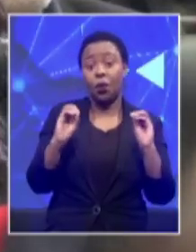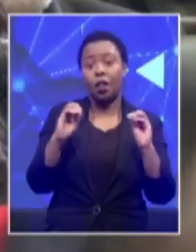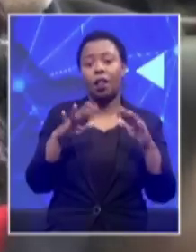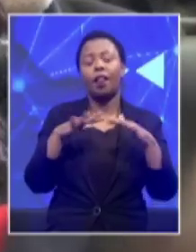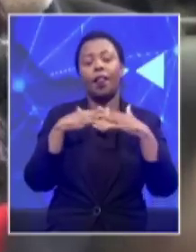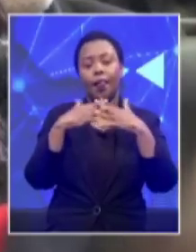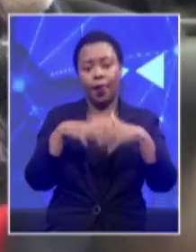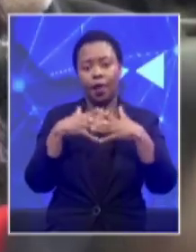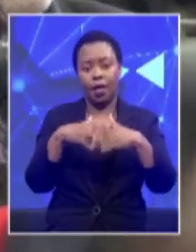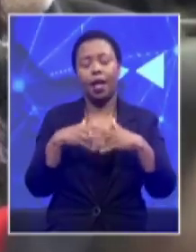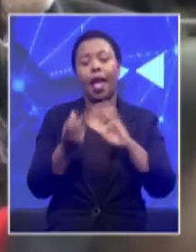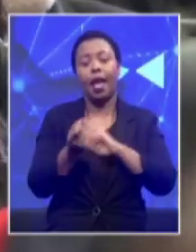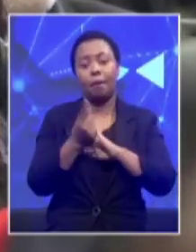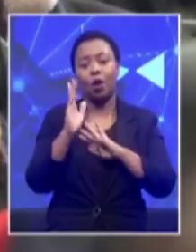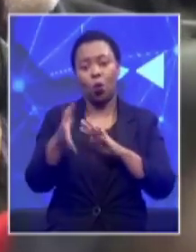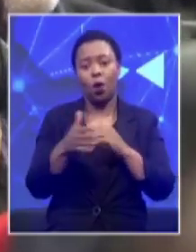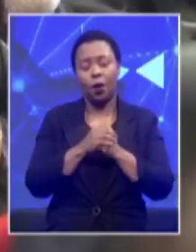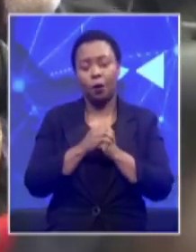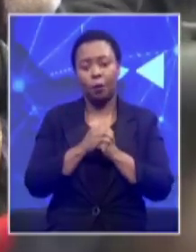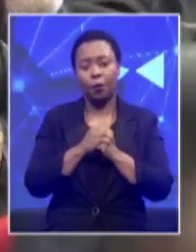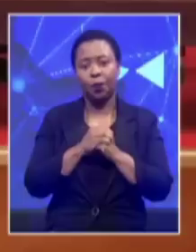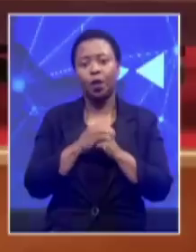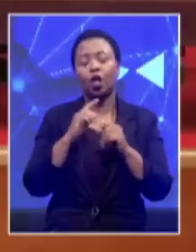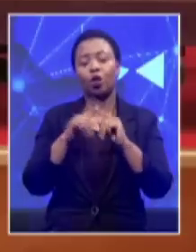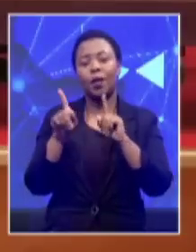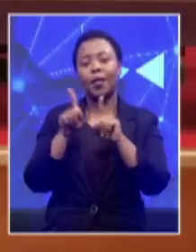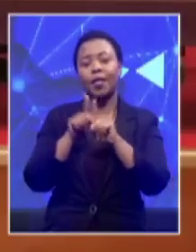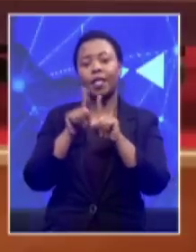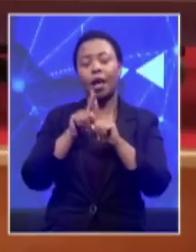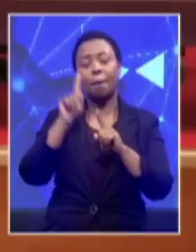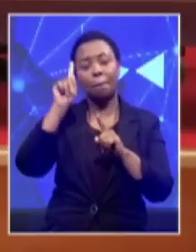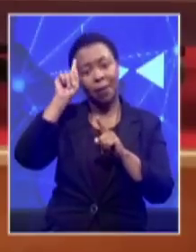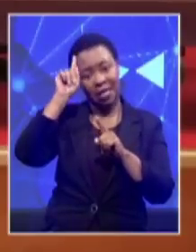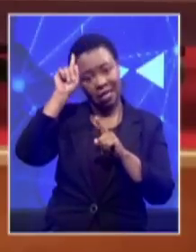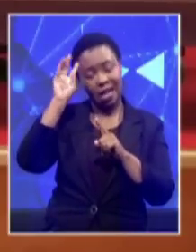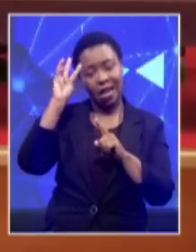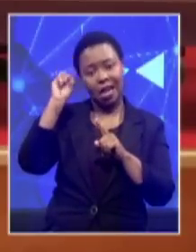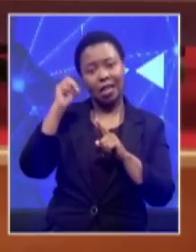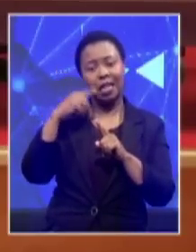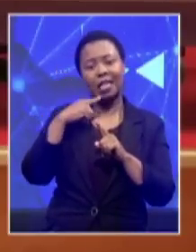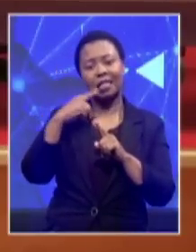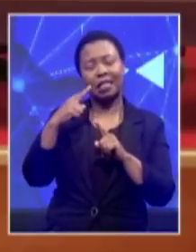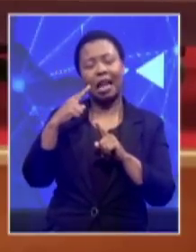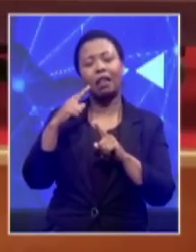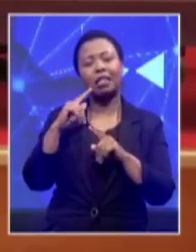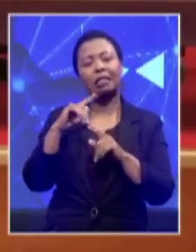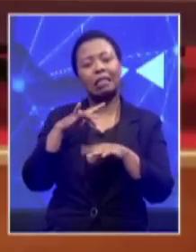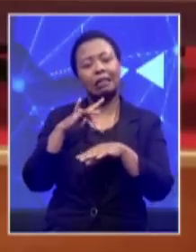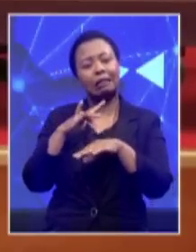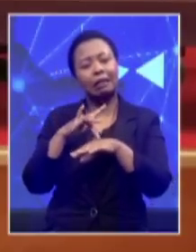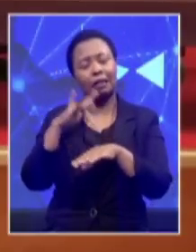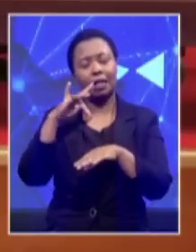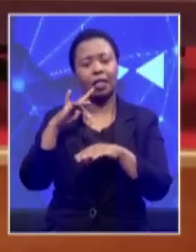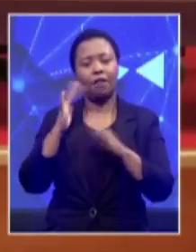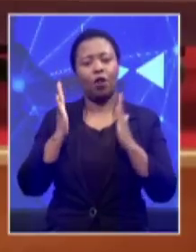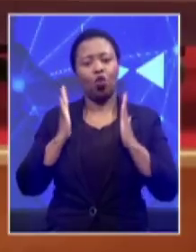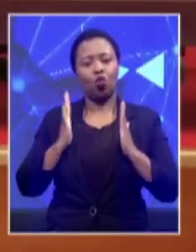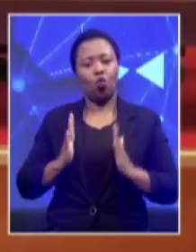by transcending what Mandela had called the fragility of the human being, which is